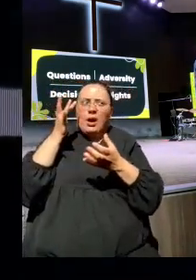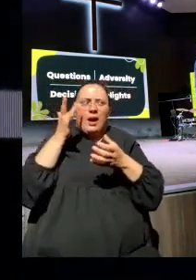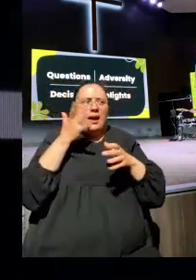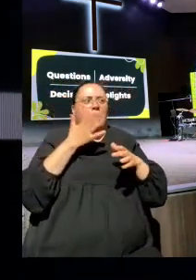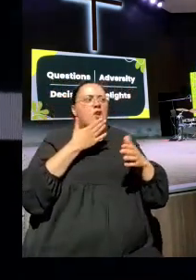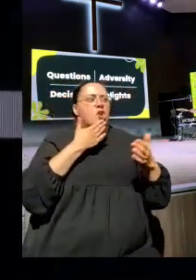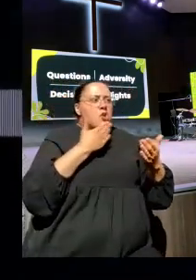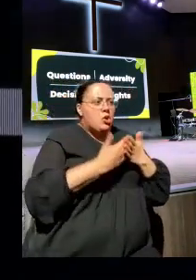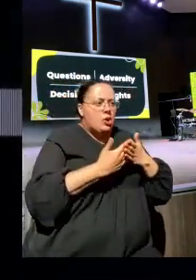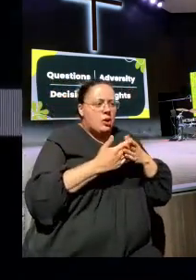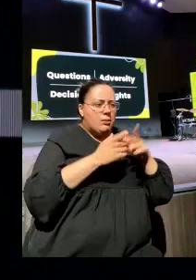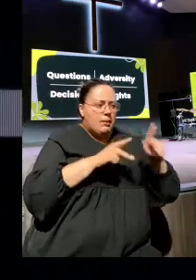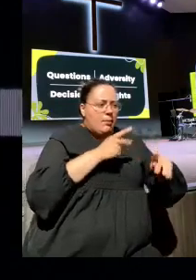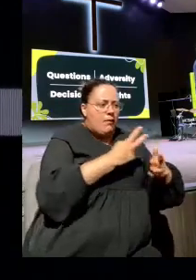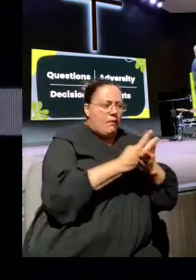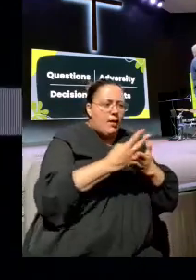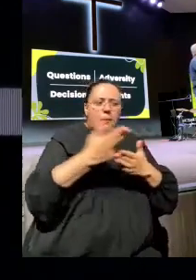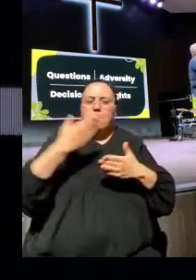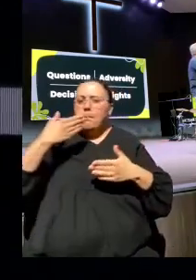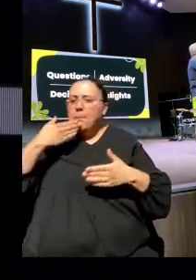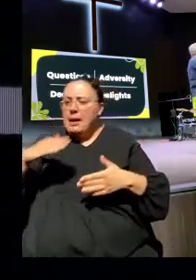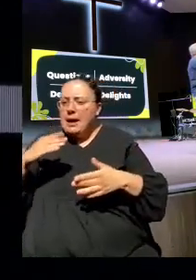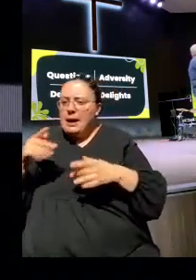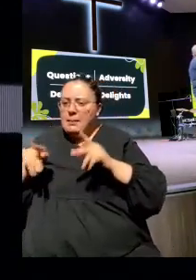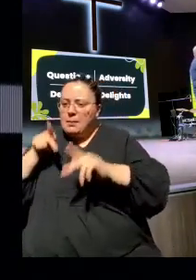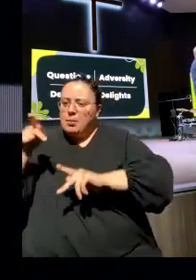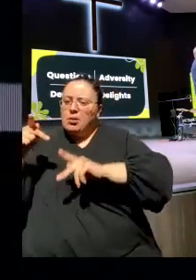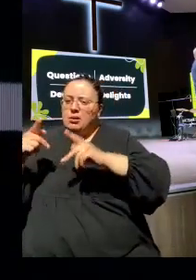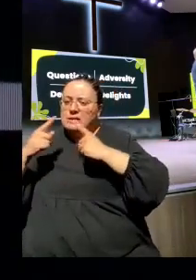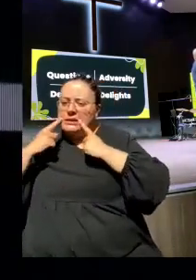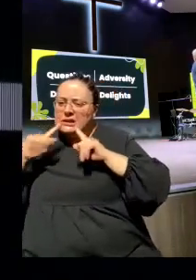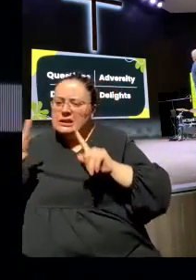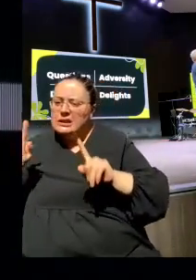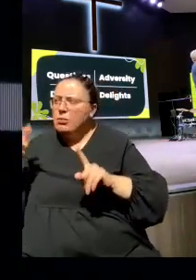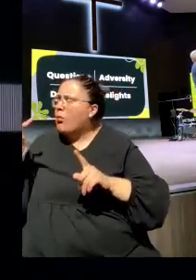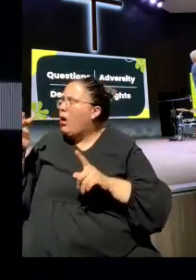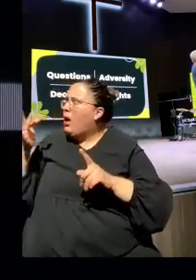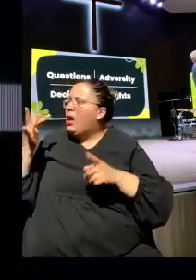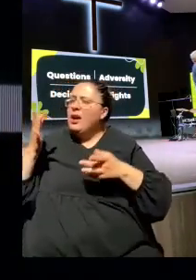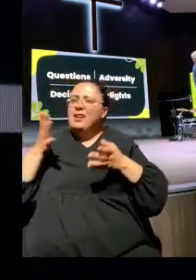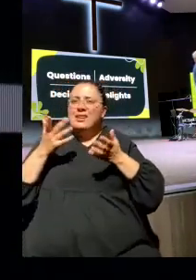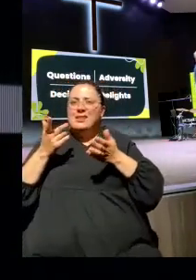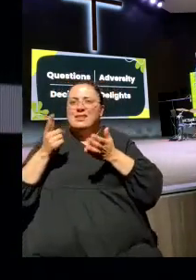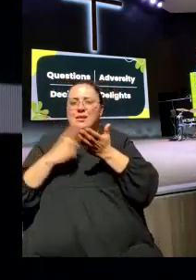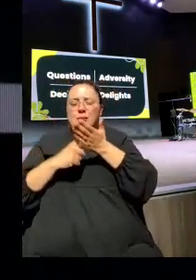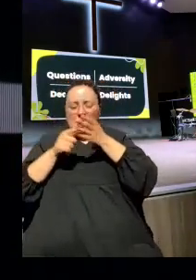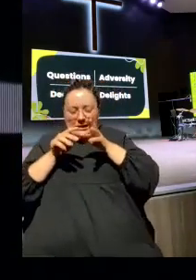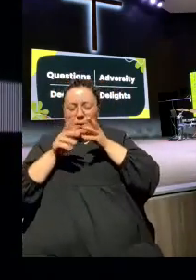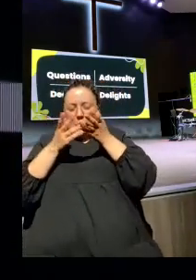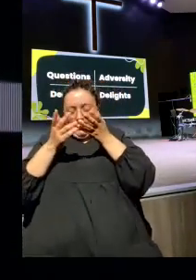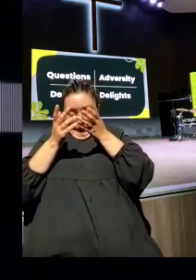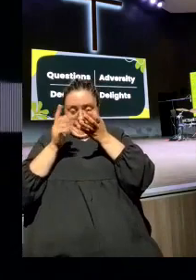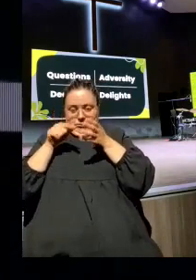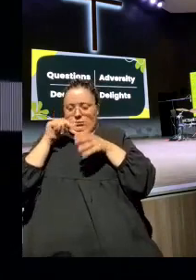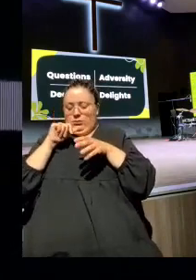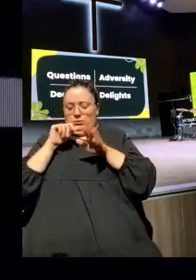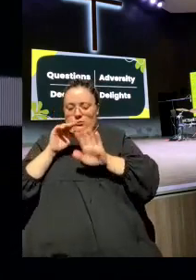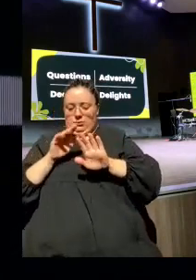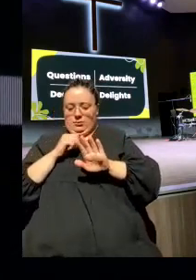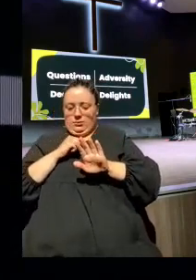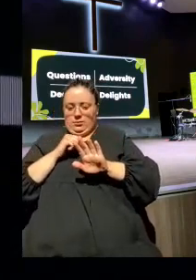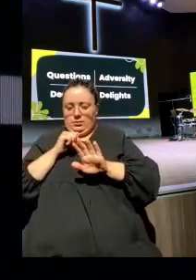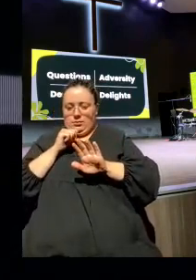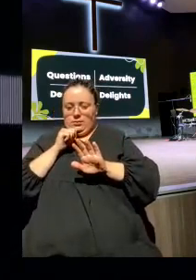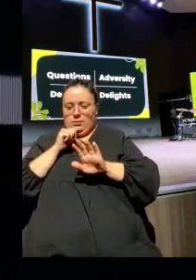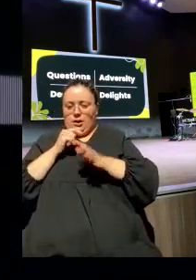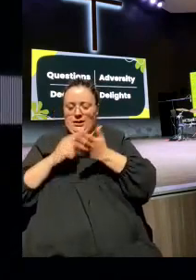those questions are in the Bible. Teaching them that asking good questions is a pursuit of Christ worth gaining. And